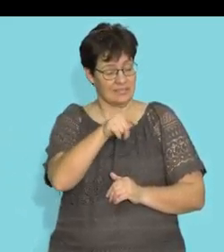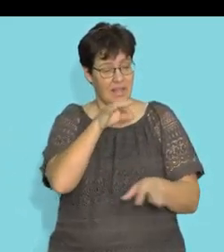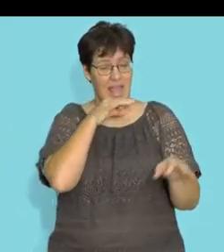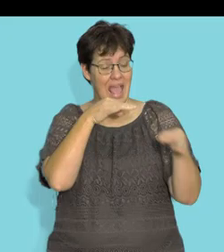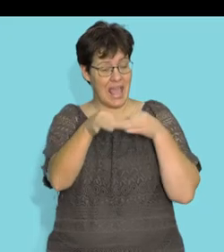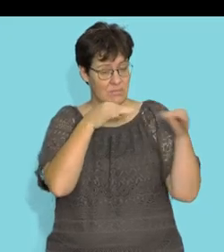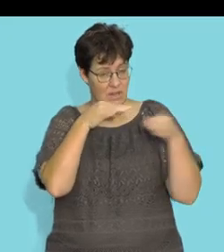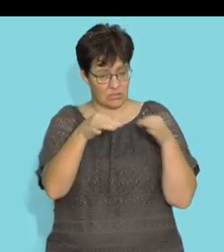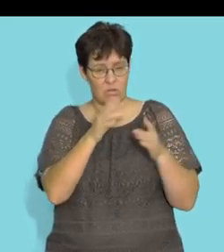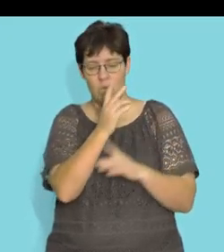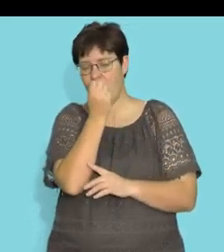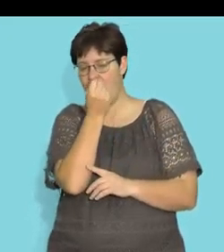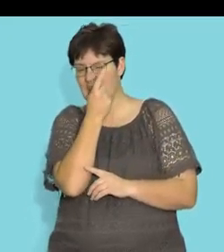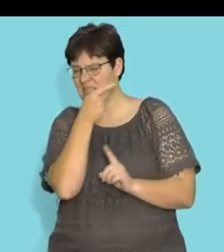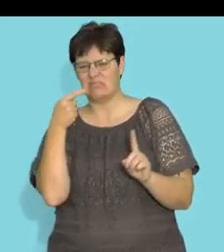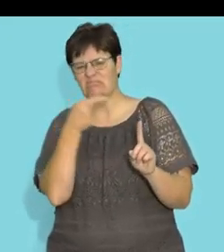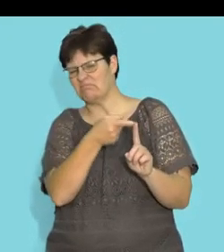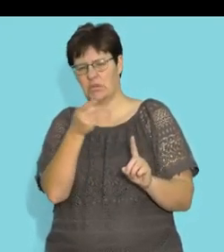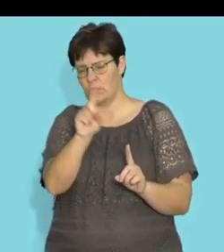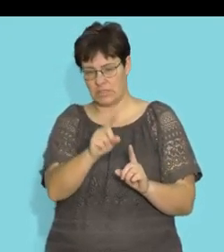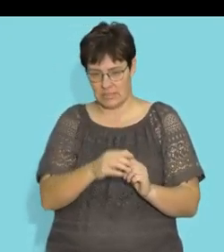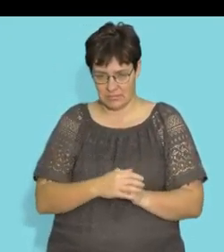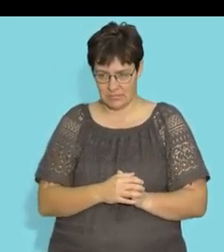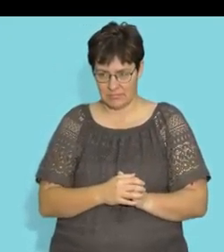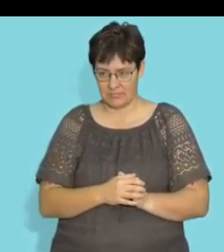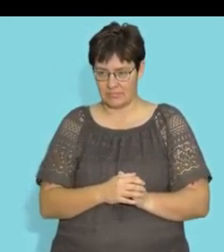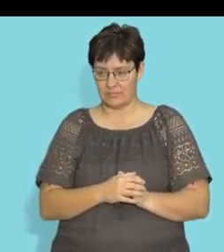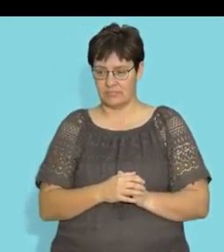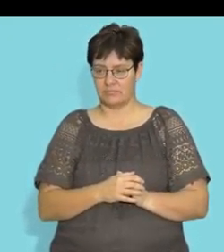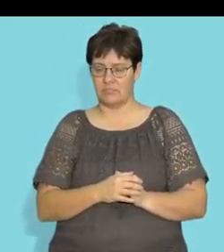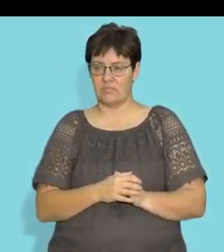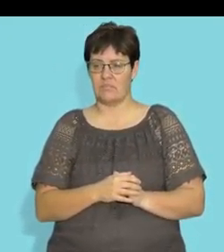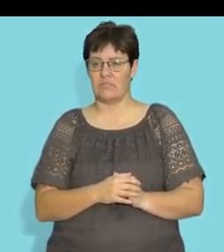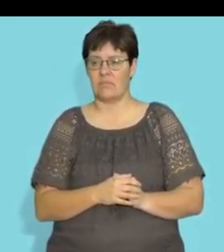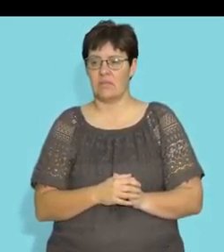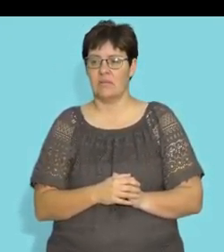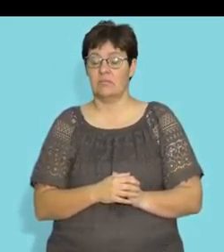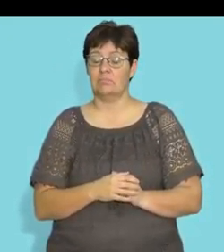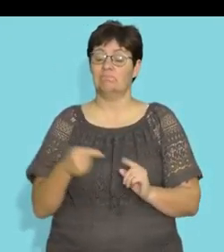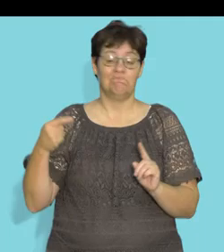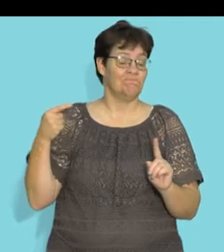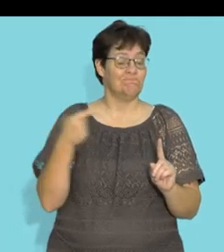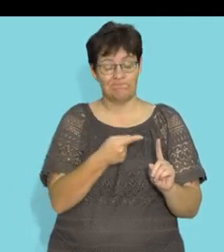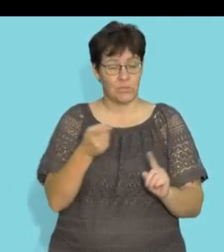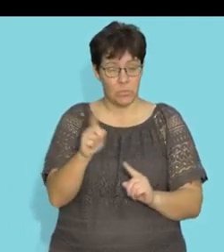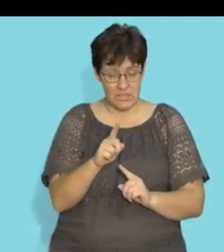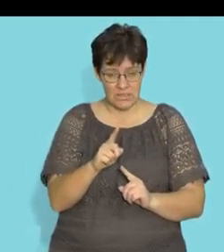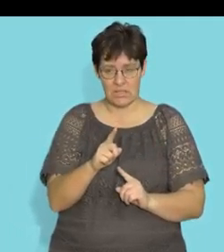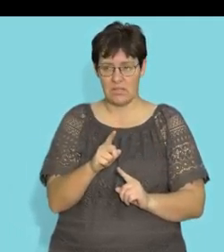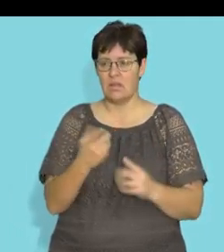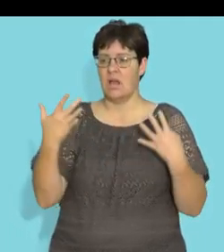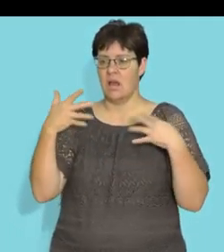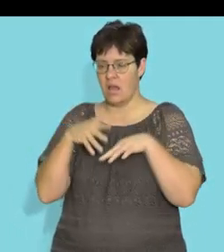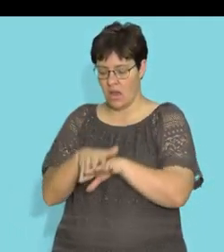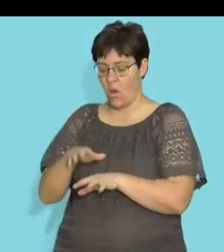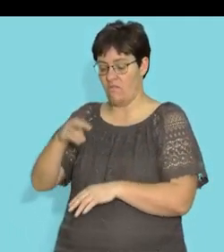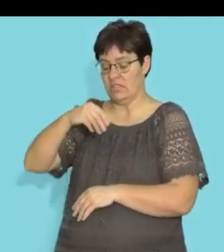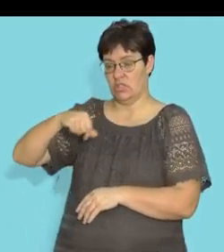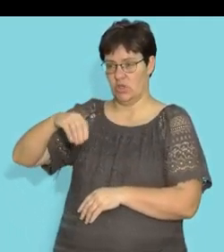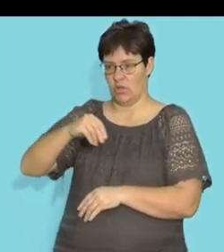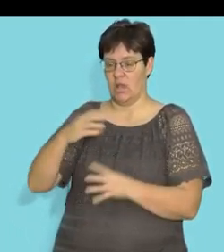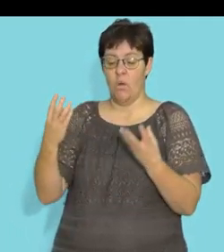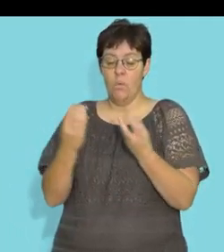salts in the session to come. Right, when we look at hydrolysis of a salt, we will use the